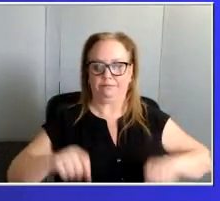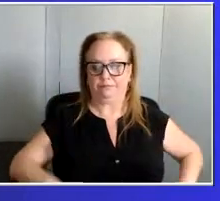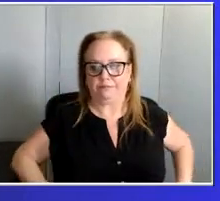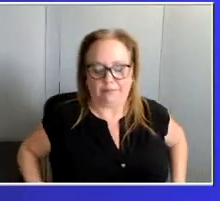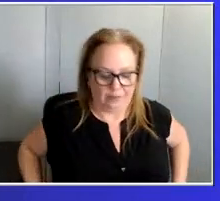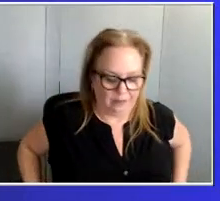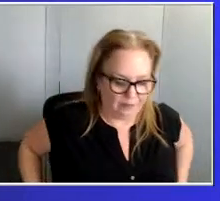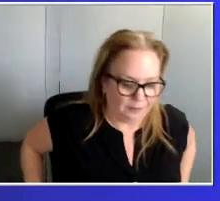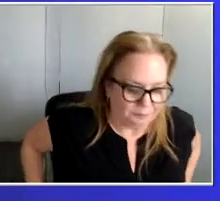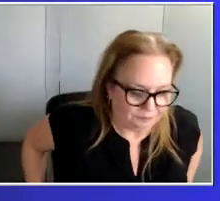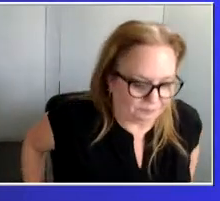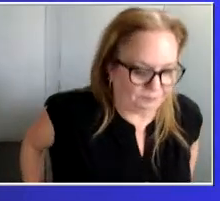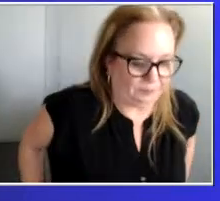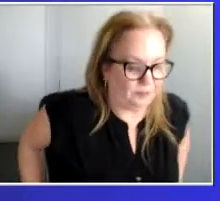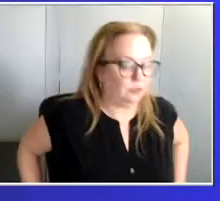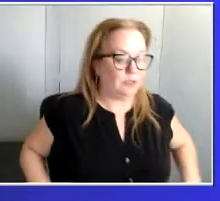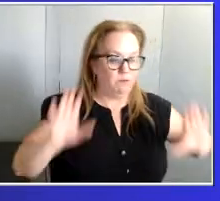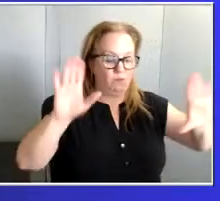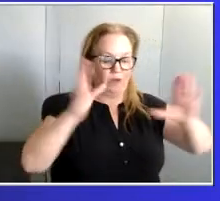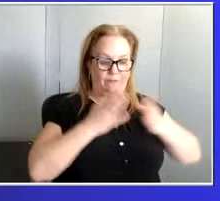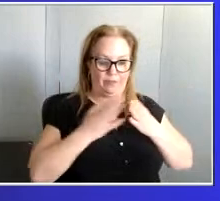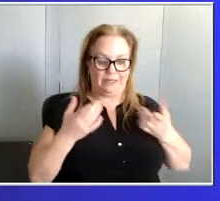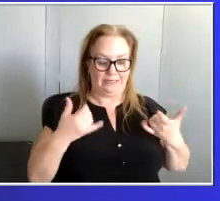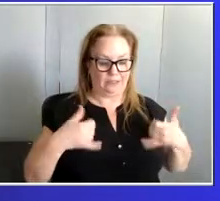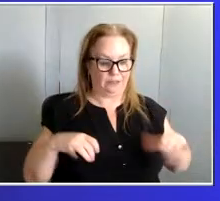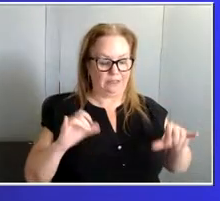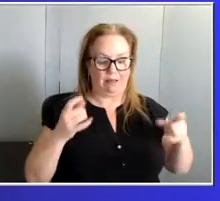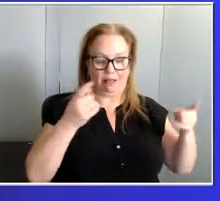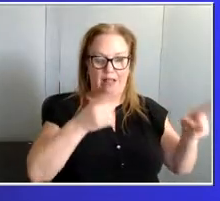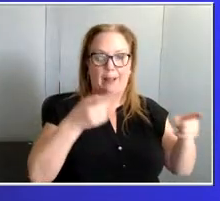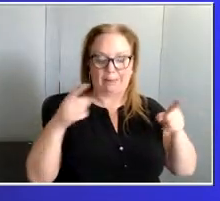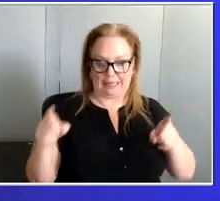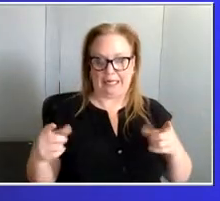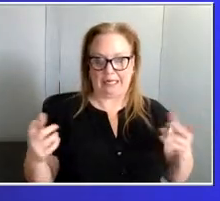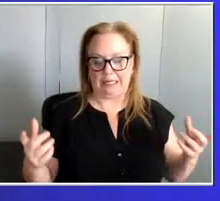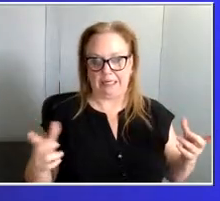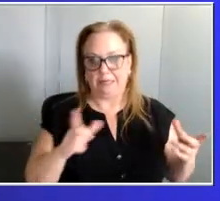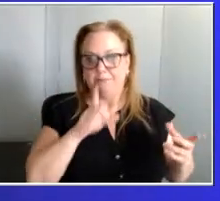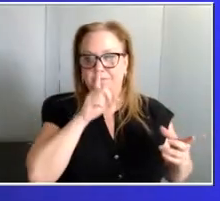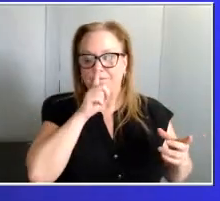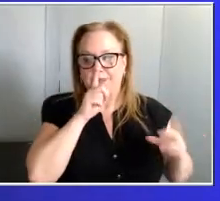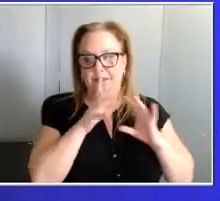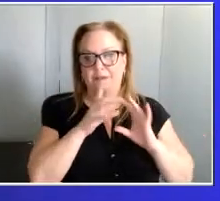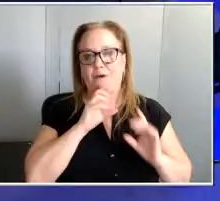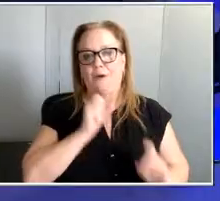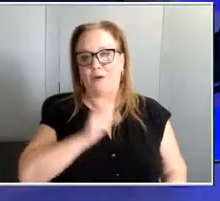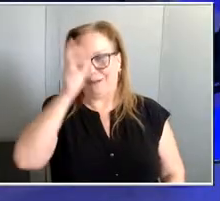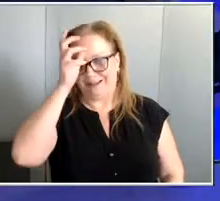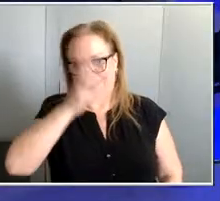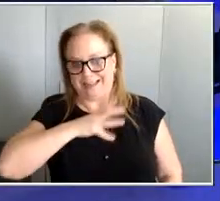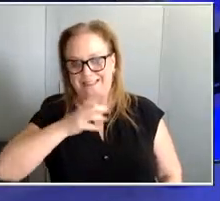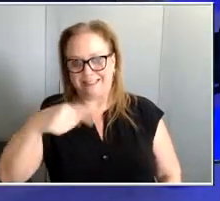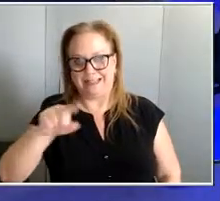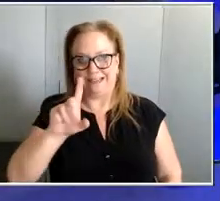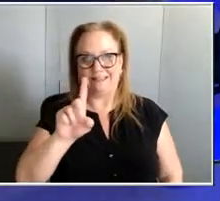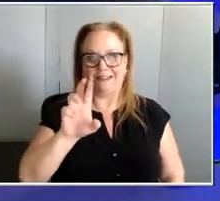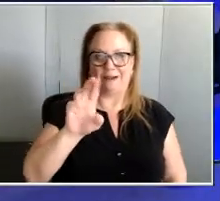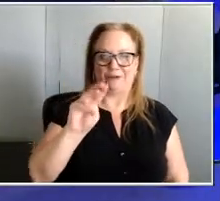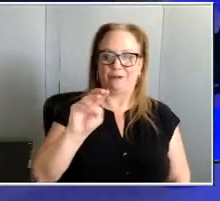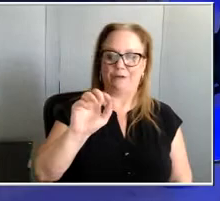extraordinary things continuing to go on. And not to mention the old guys like Dr. Mosier.